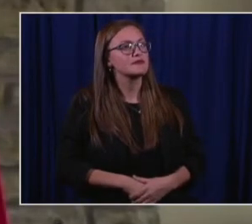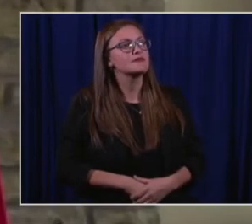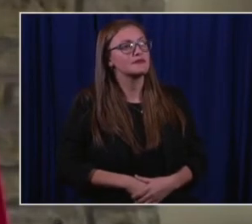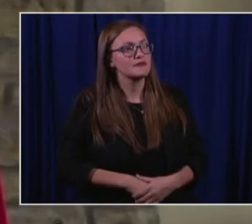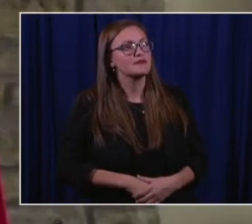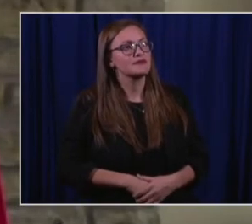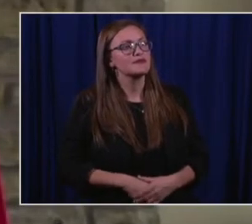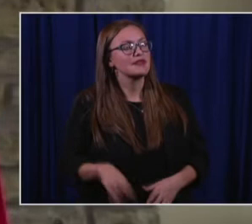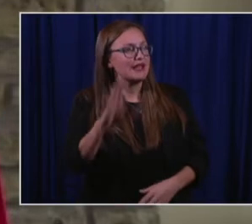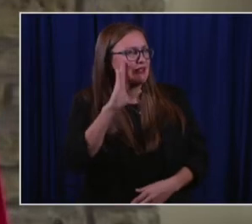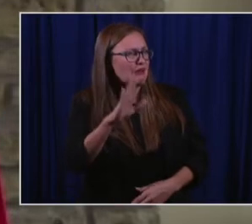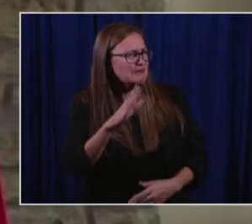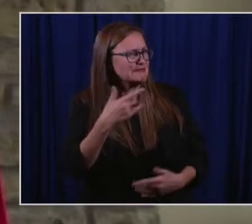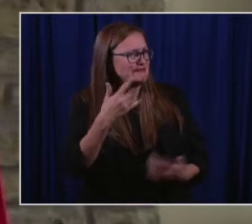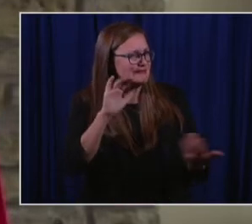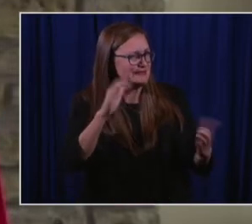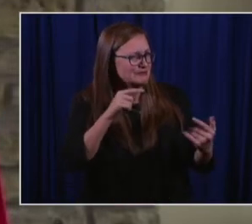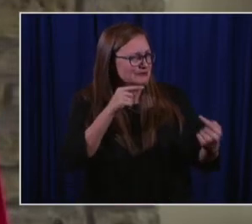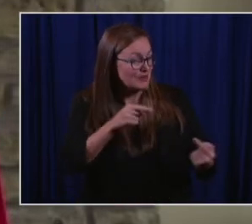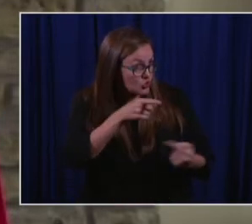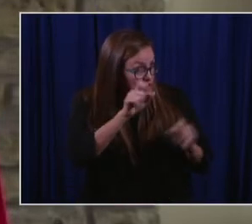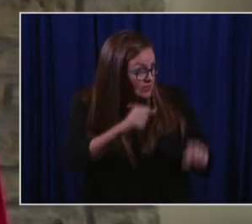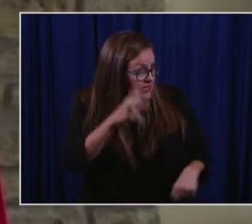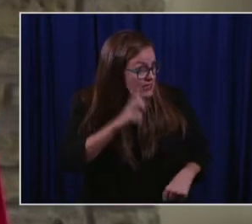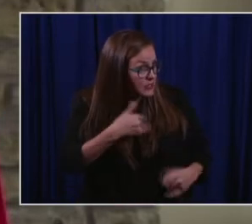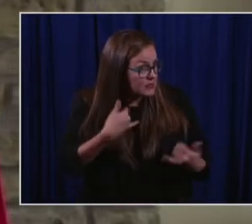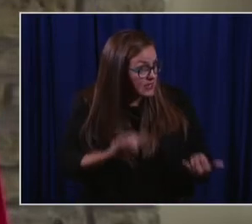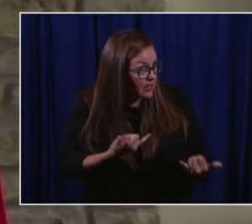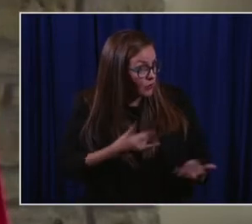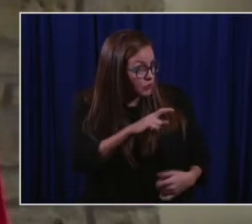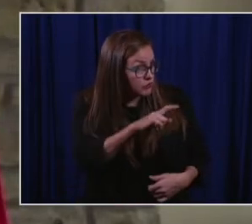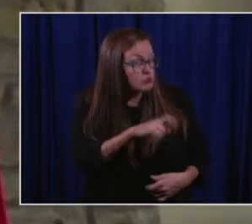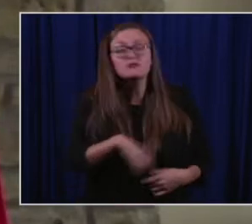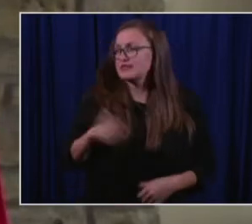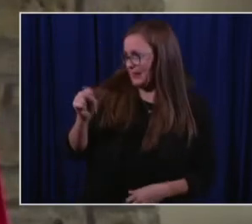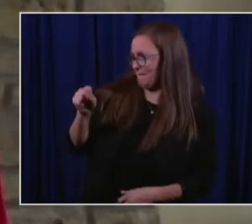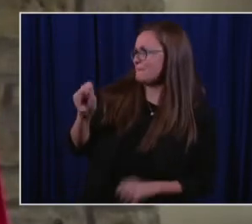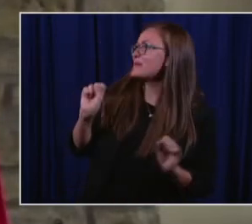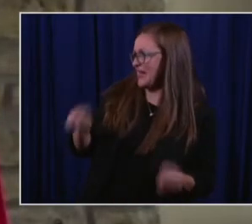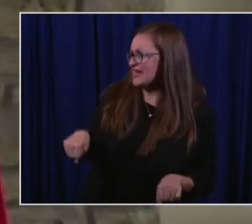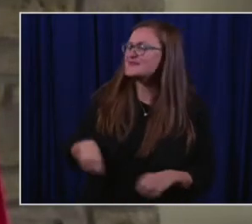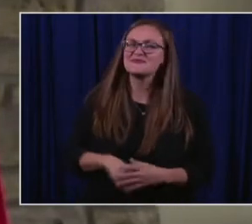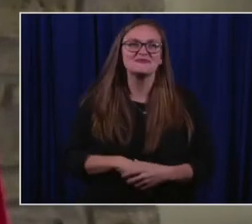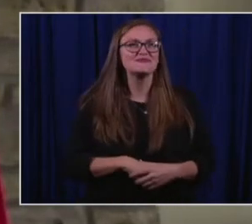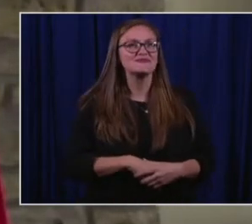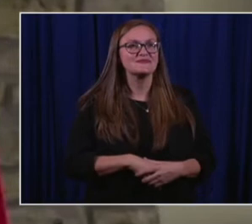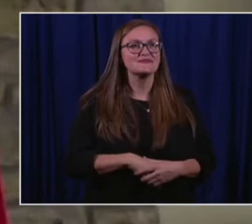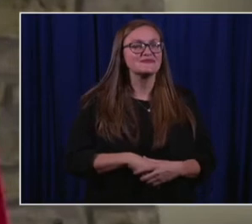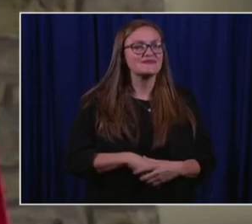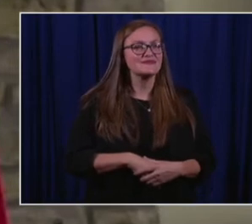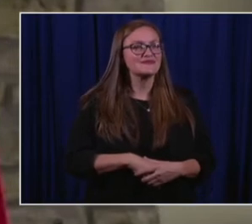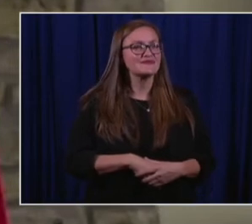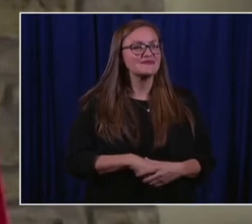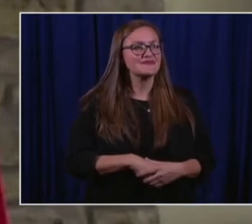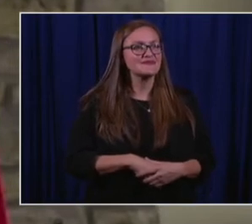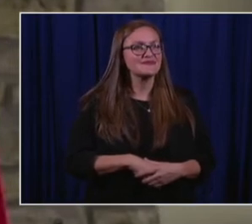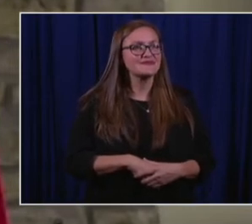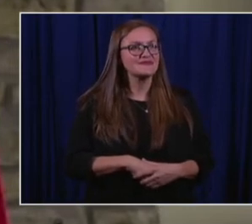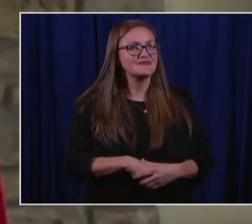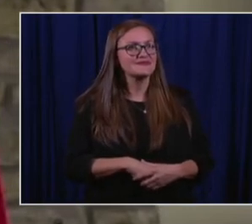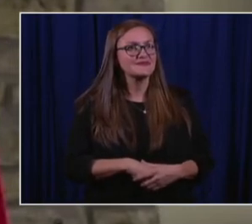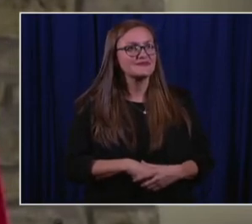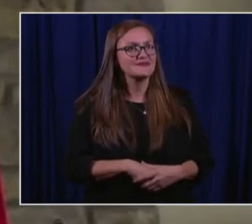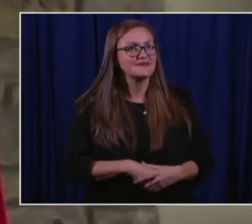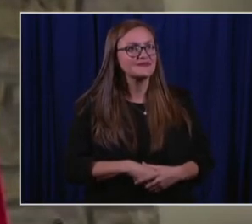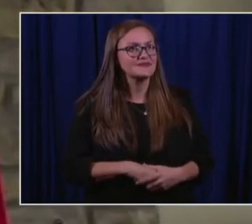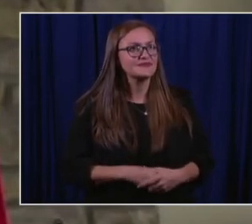just having a little technical difficulty. Can you hear me okay? I can hear you now. I can indeed, and see you. Good. Next question is from Luis